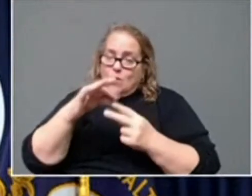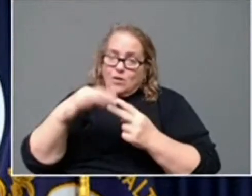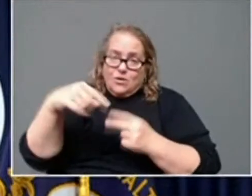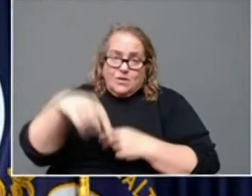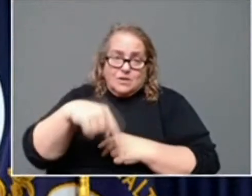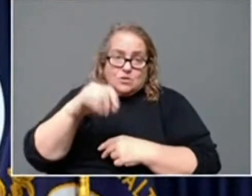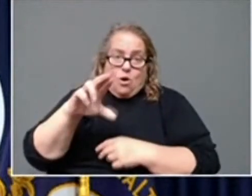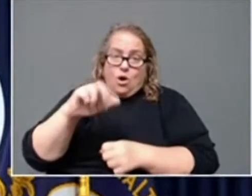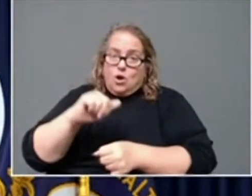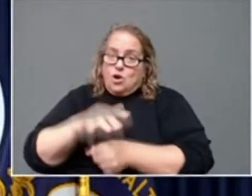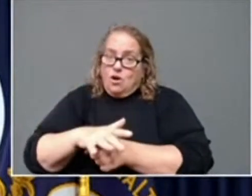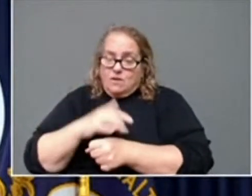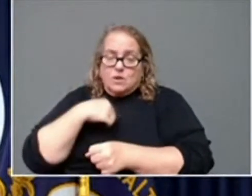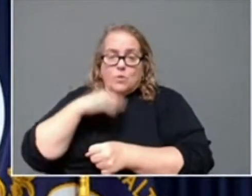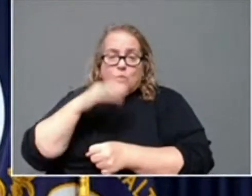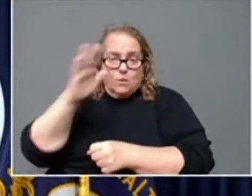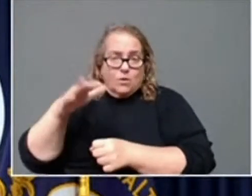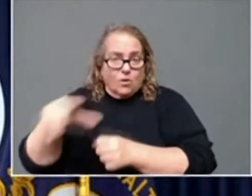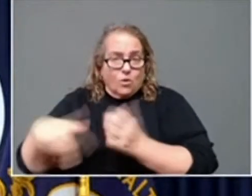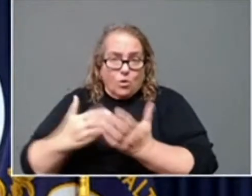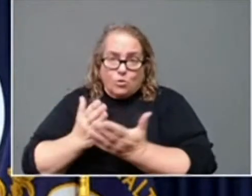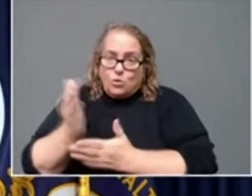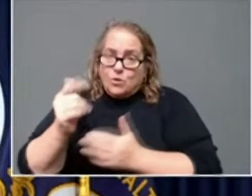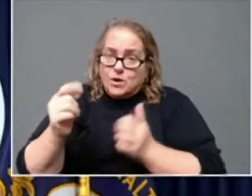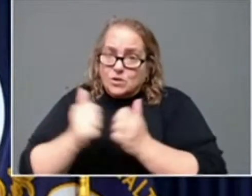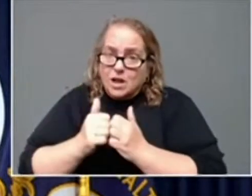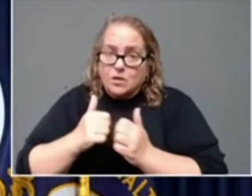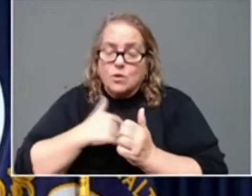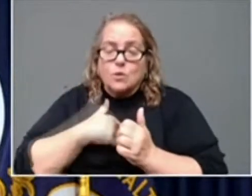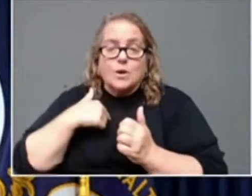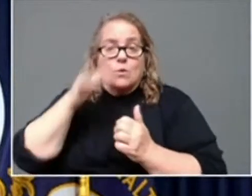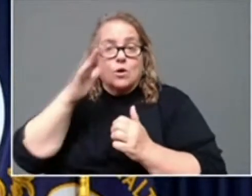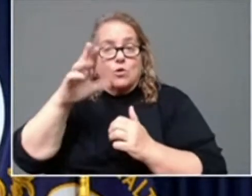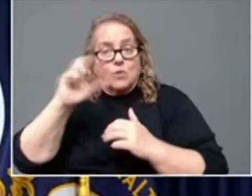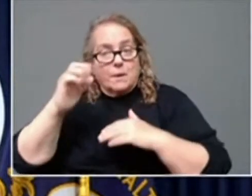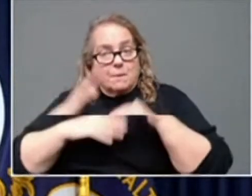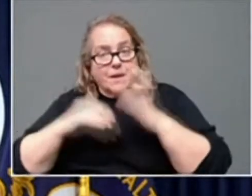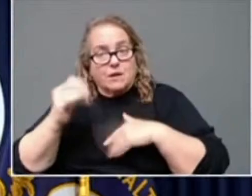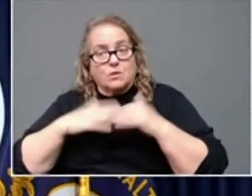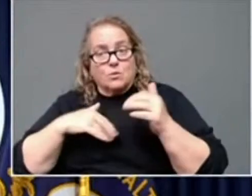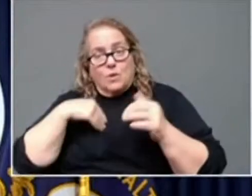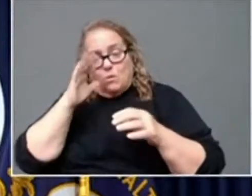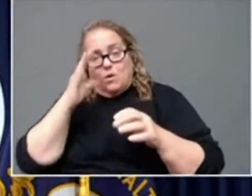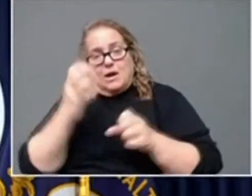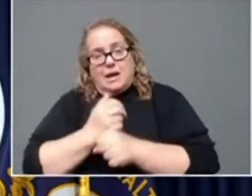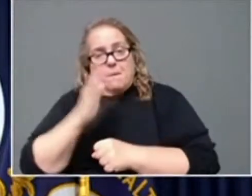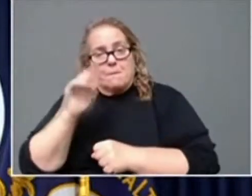together. We will rebuild. We will get back up. That's what we do. Thank y'all.